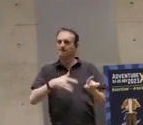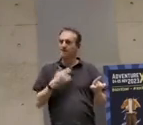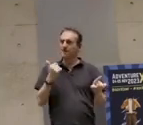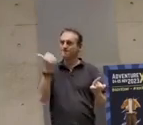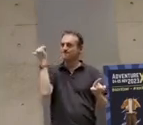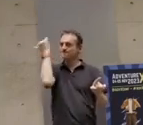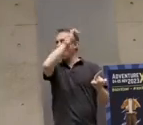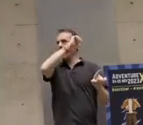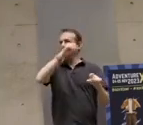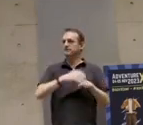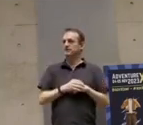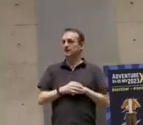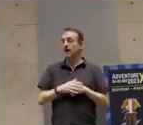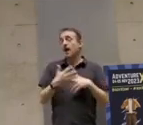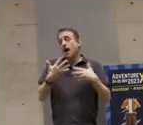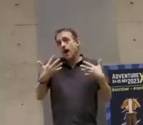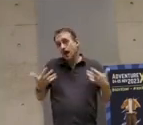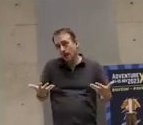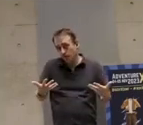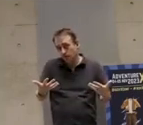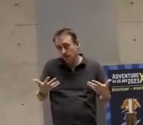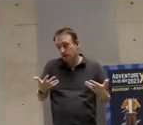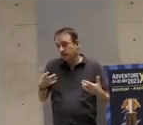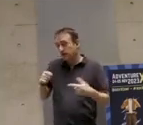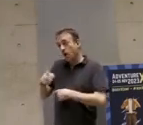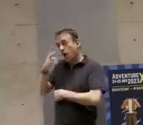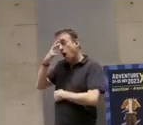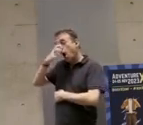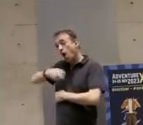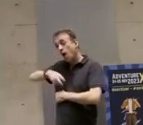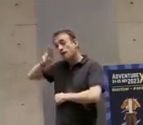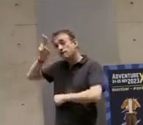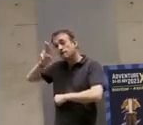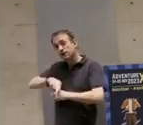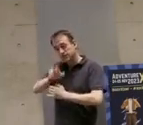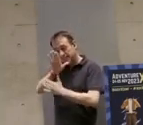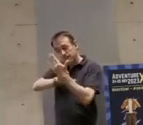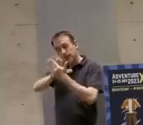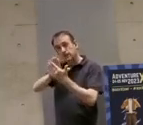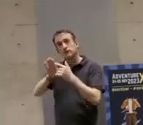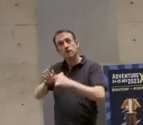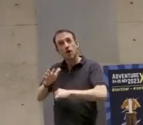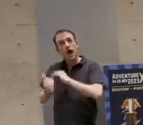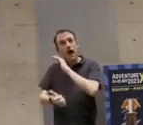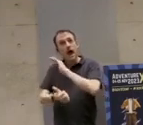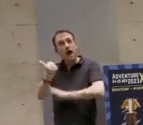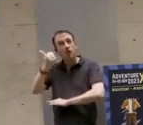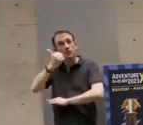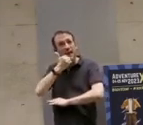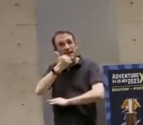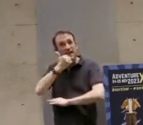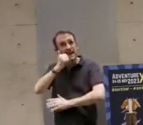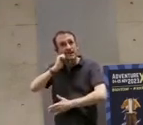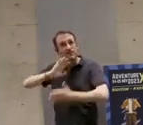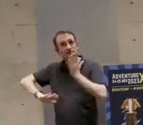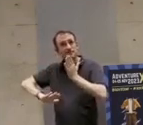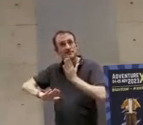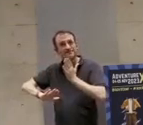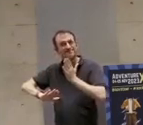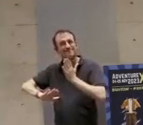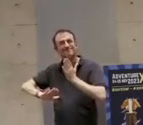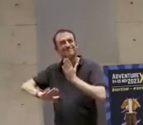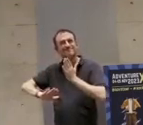question, antiquated interface or outdated user experience? I hope very much